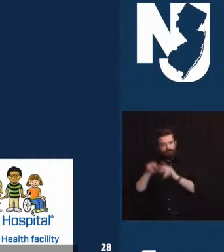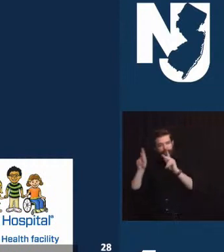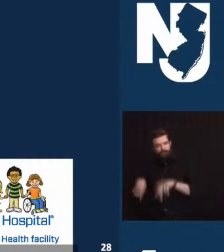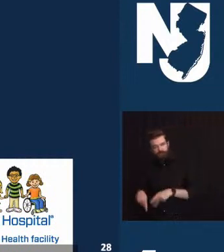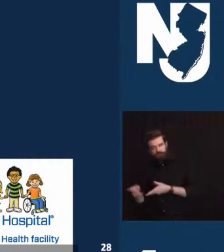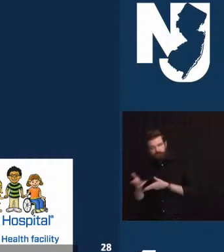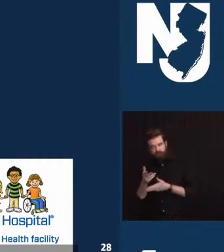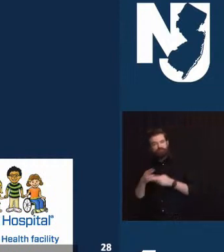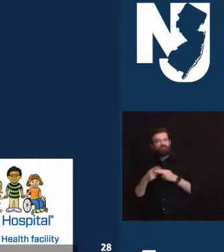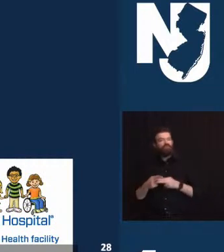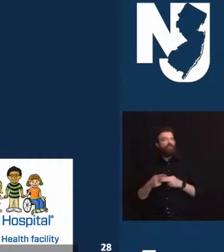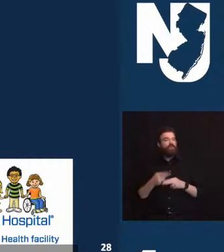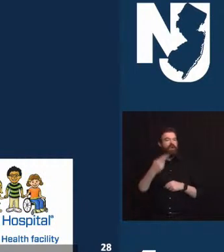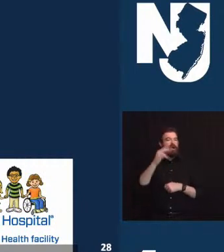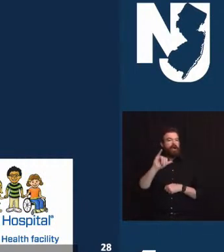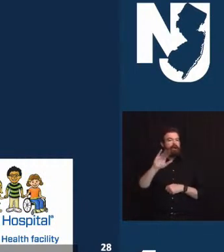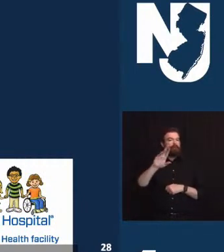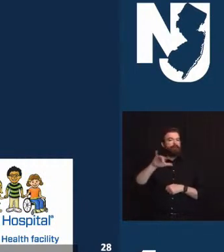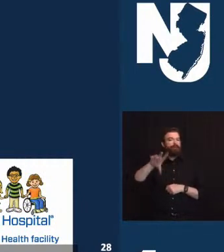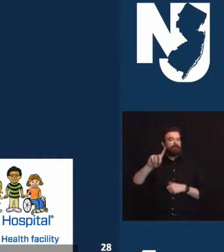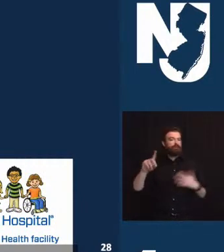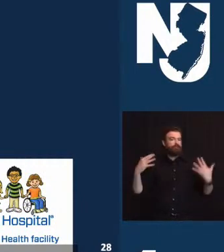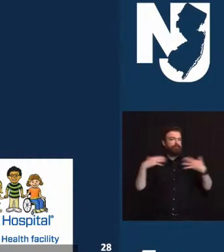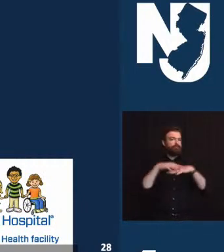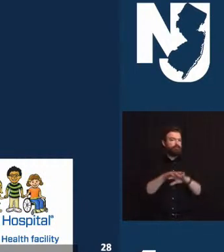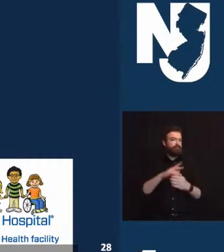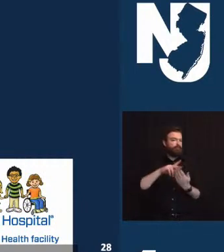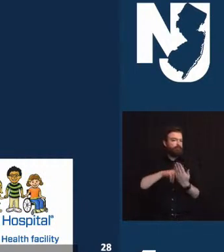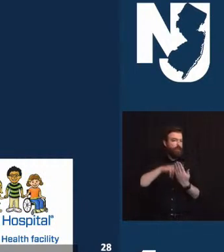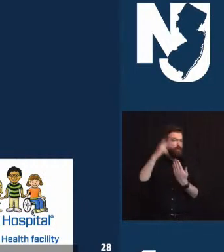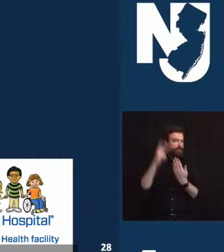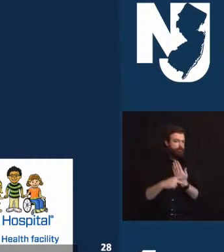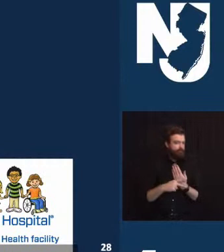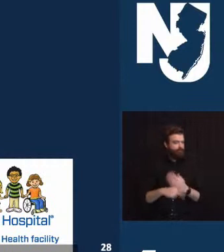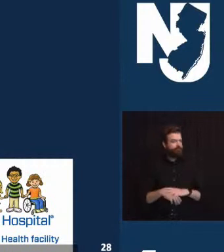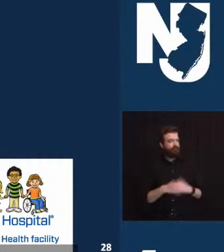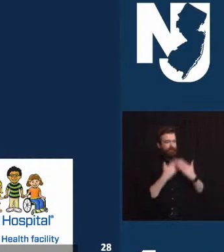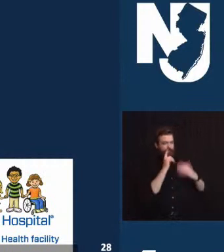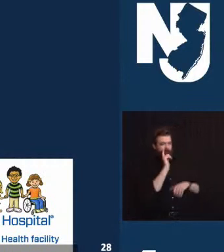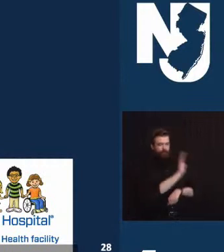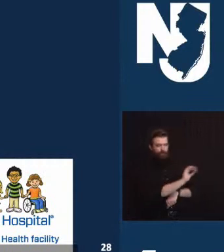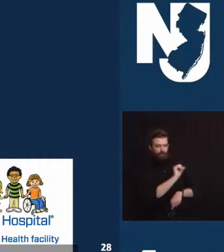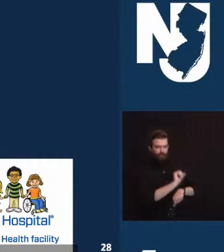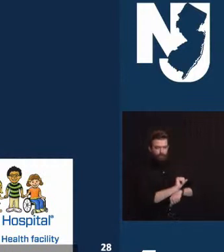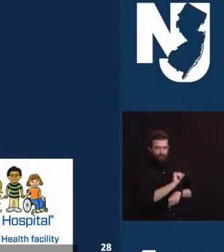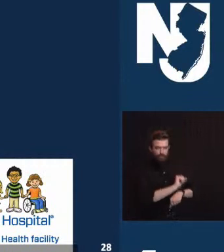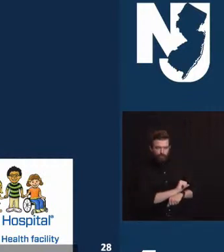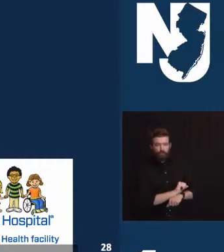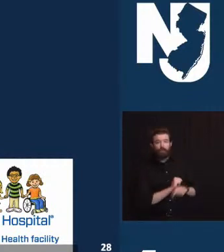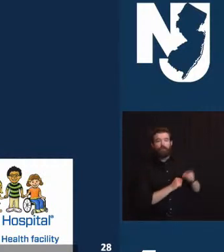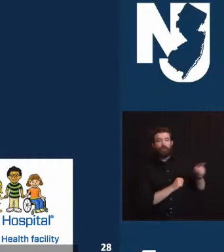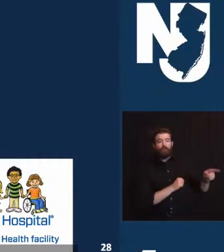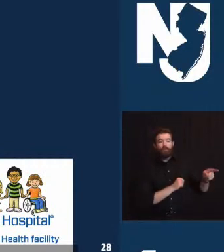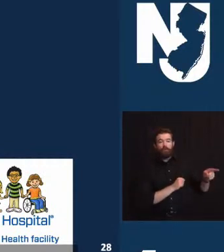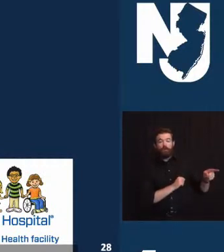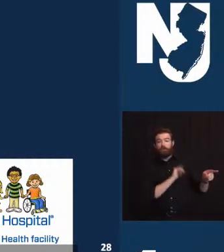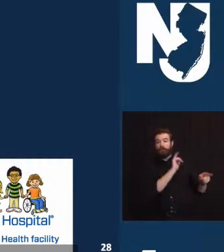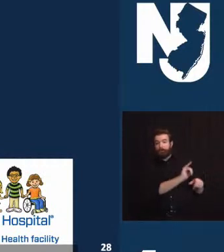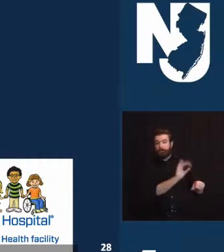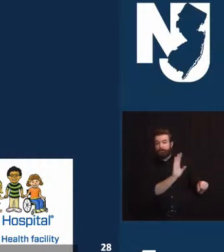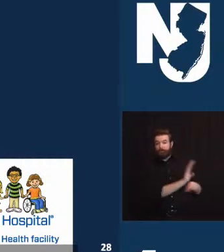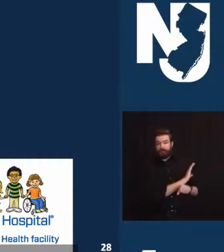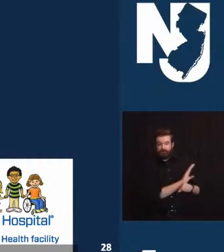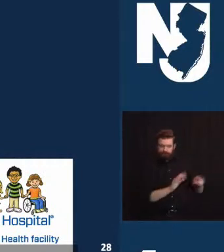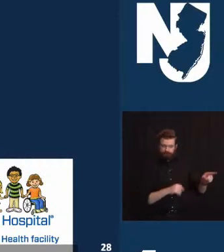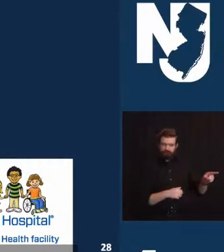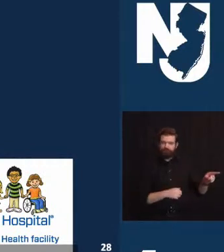for the tremendous work that she and her team at the Opportunity Project do. The Opportunity Project is proof that every member of our New